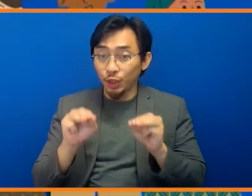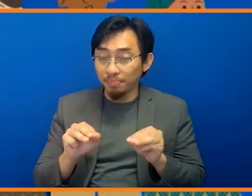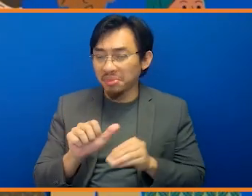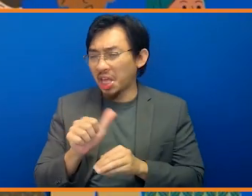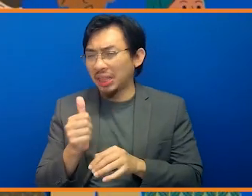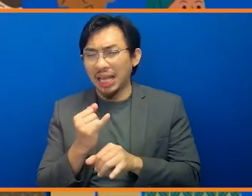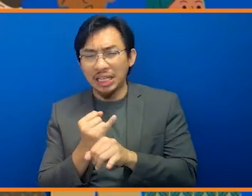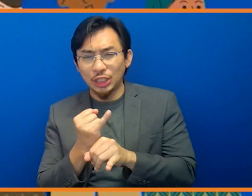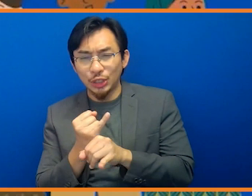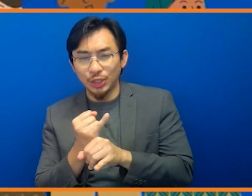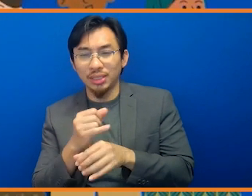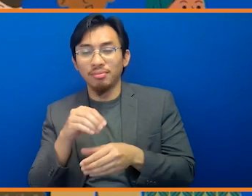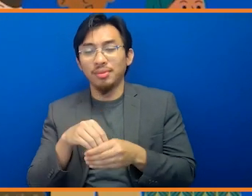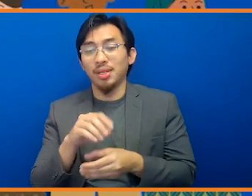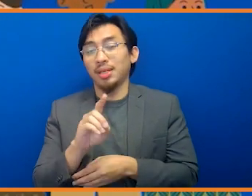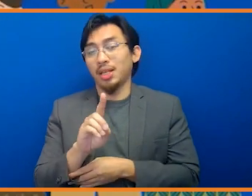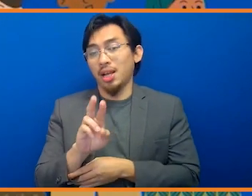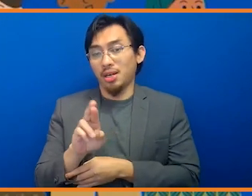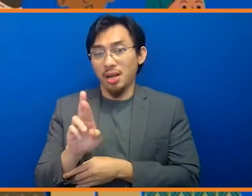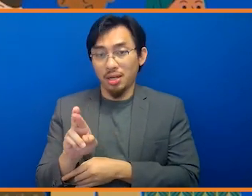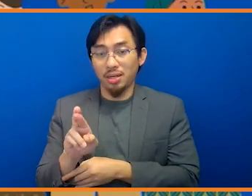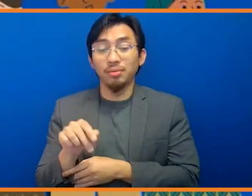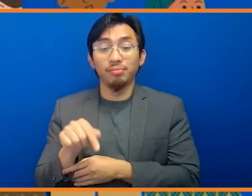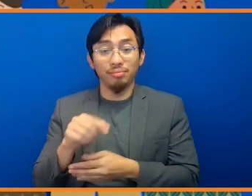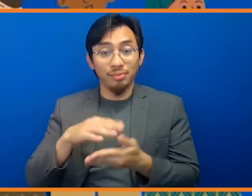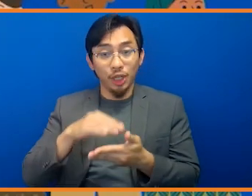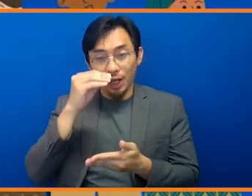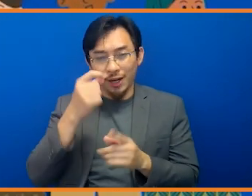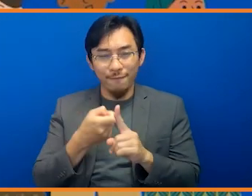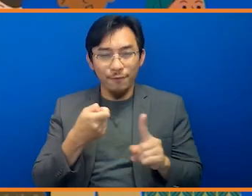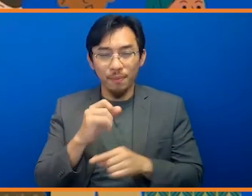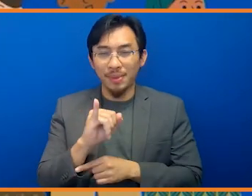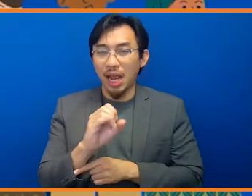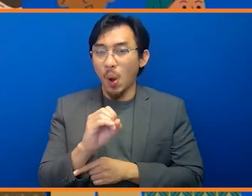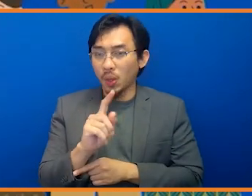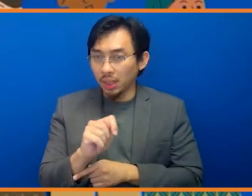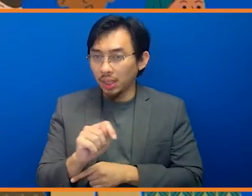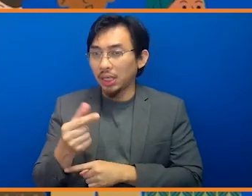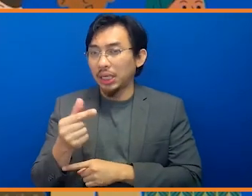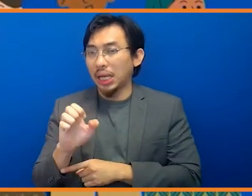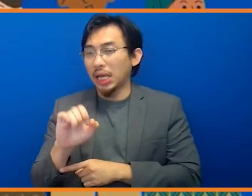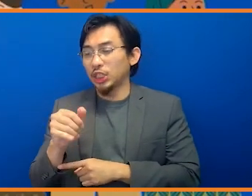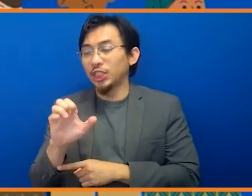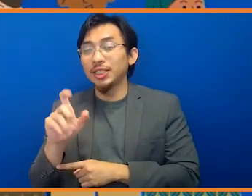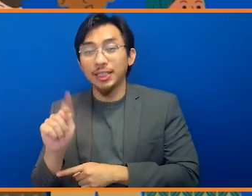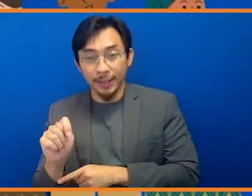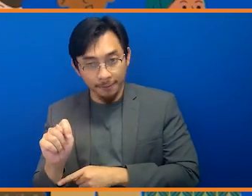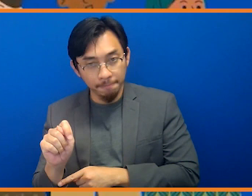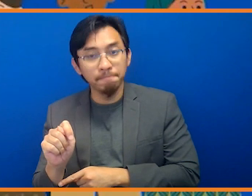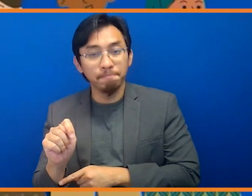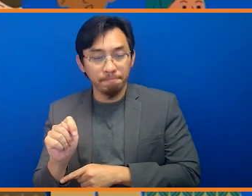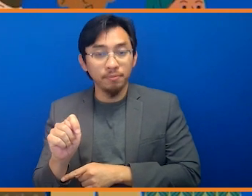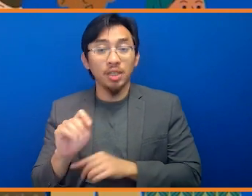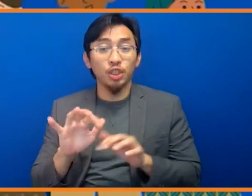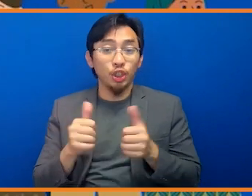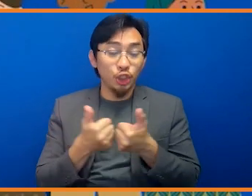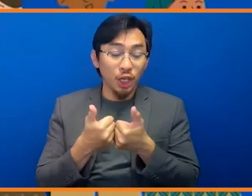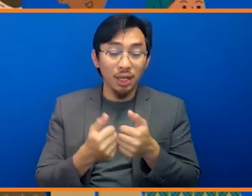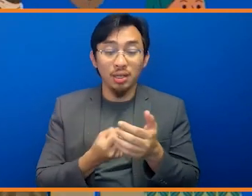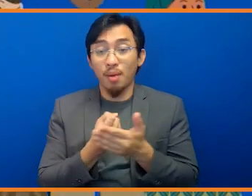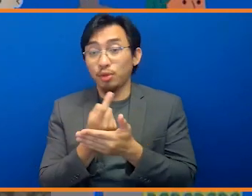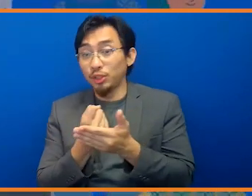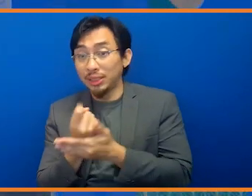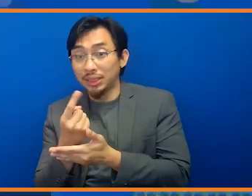other institution on their lesson learned from the IoT and GEJET, especially the challenges